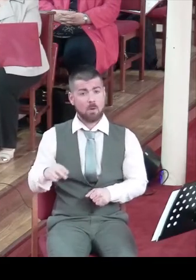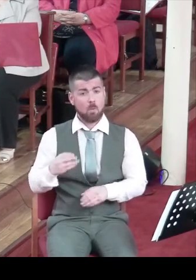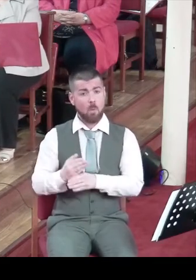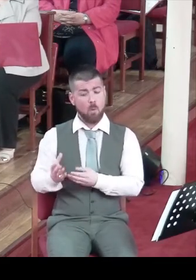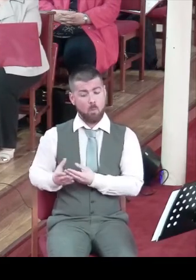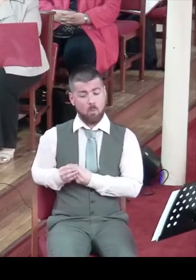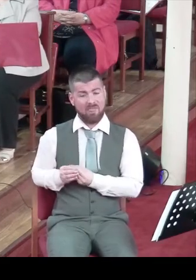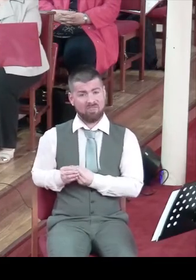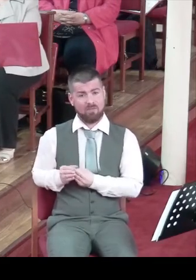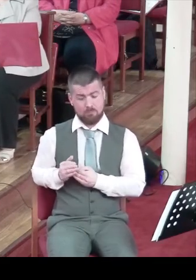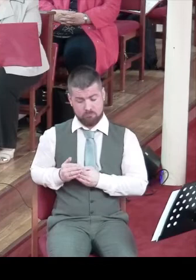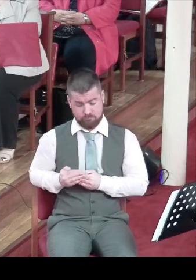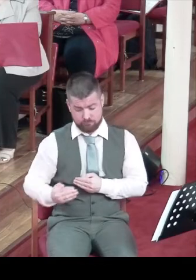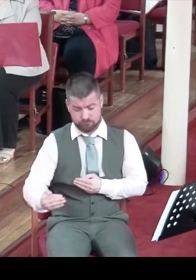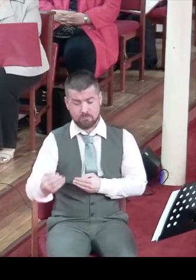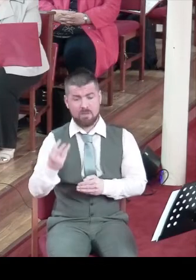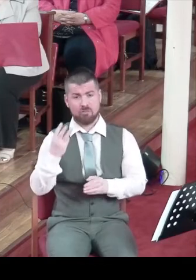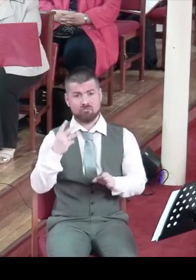next 3 years.